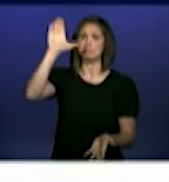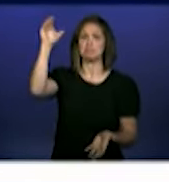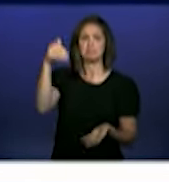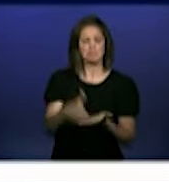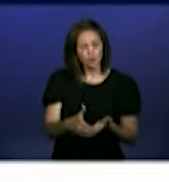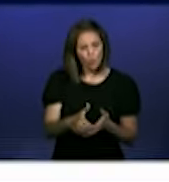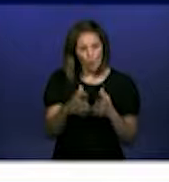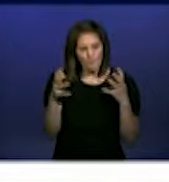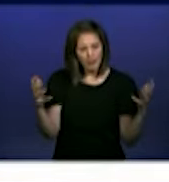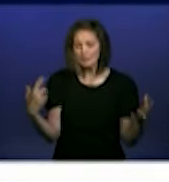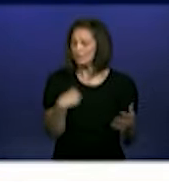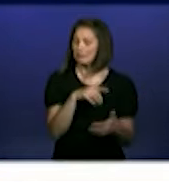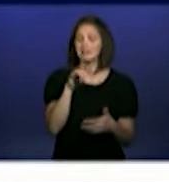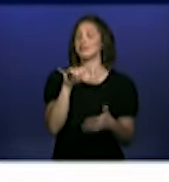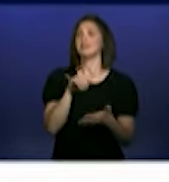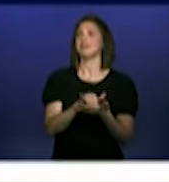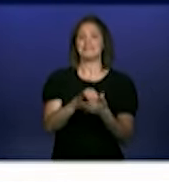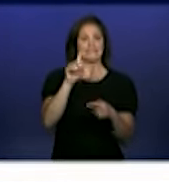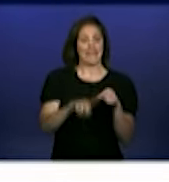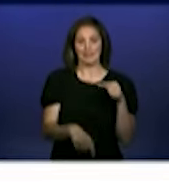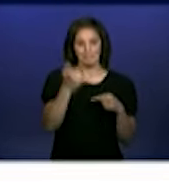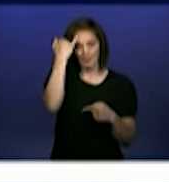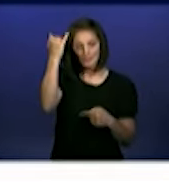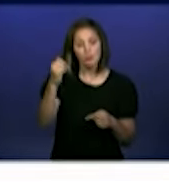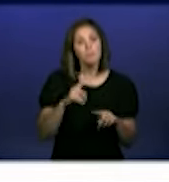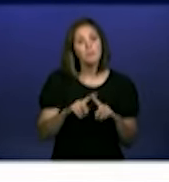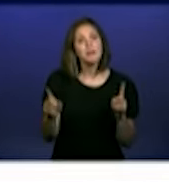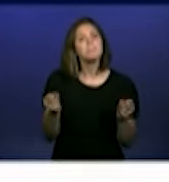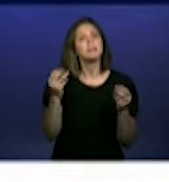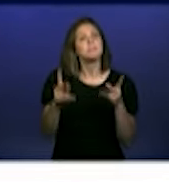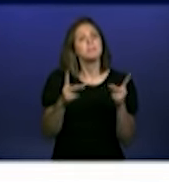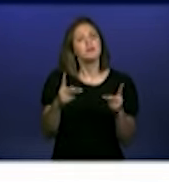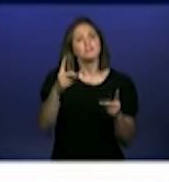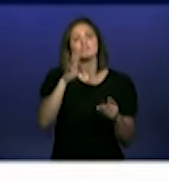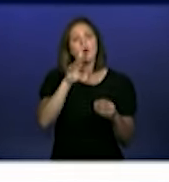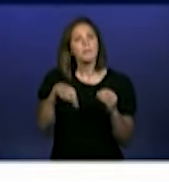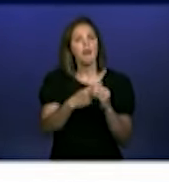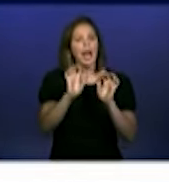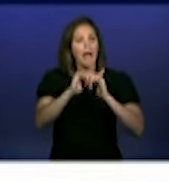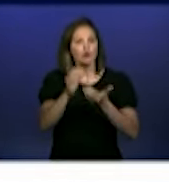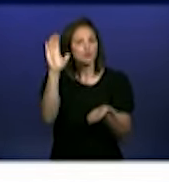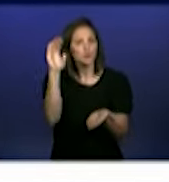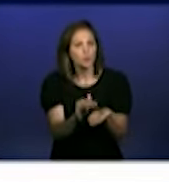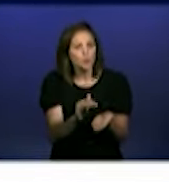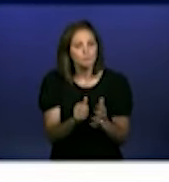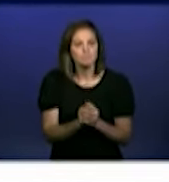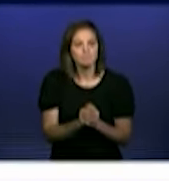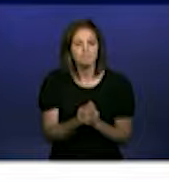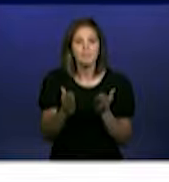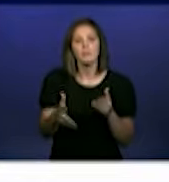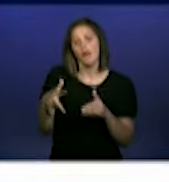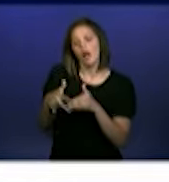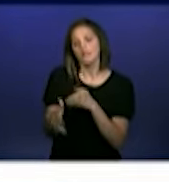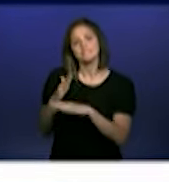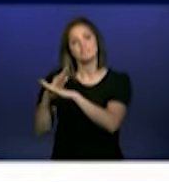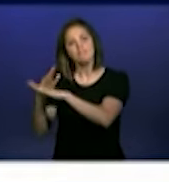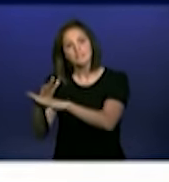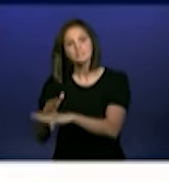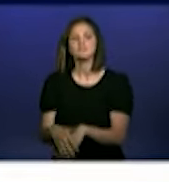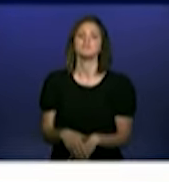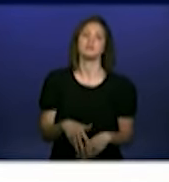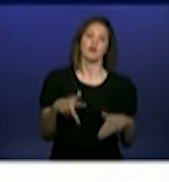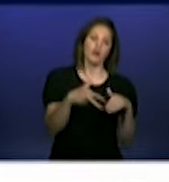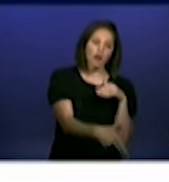there are a couple of ways of going about getting it reduced. One would be to cut defense spending, Social Security, Medicare, and